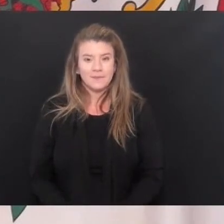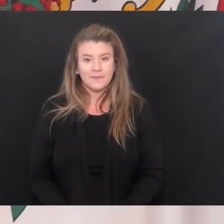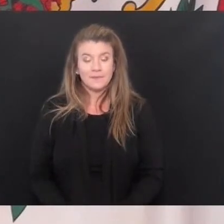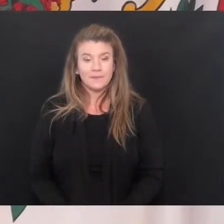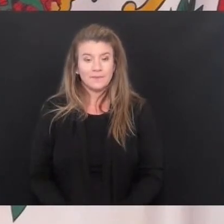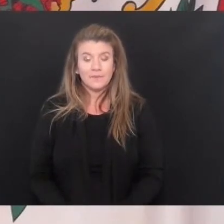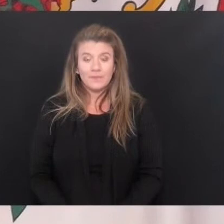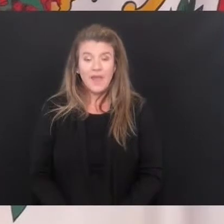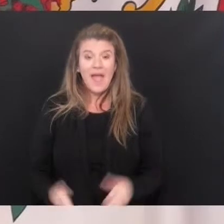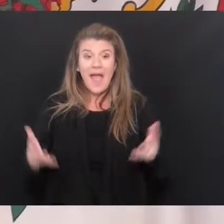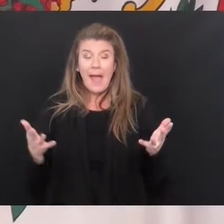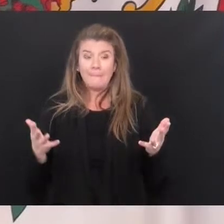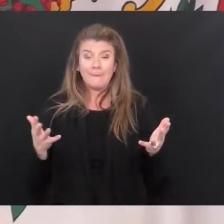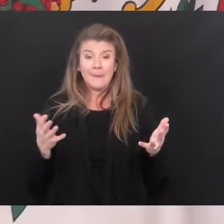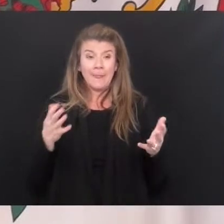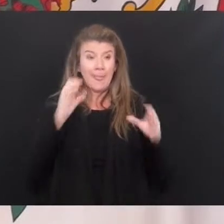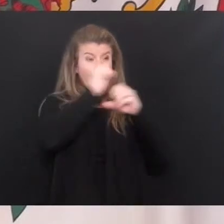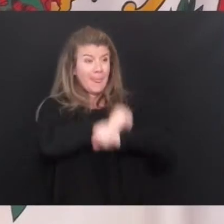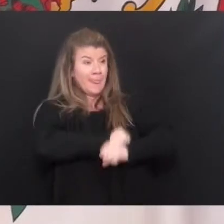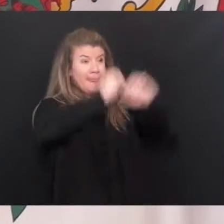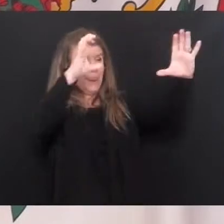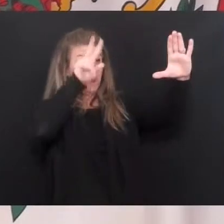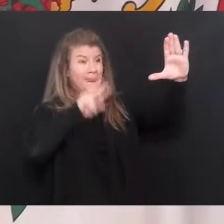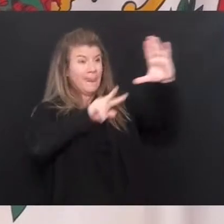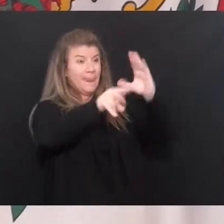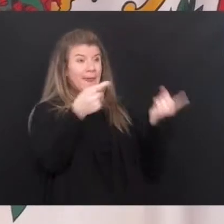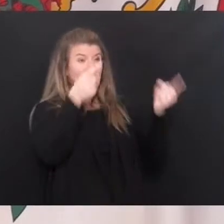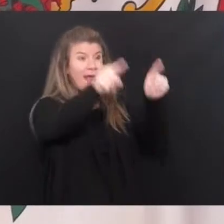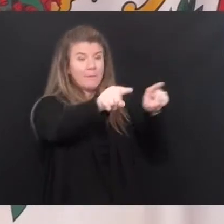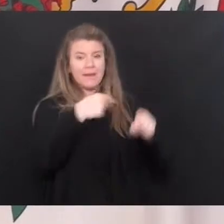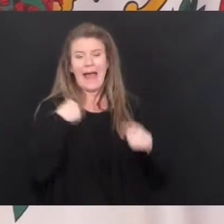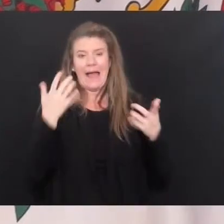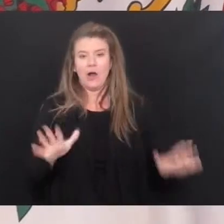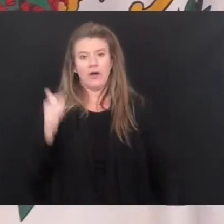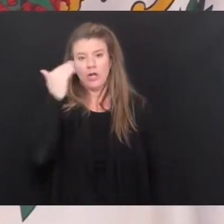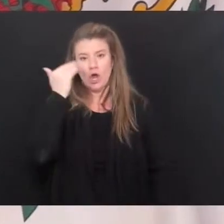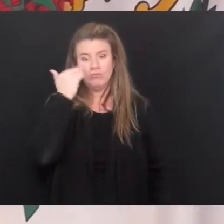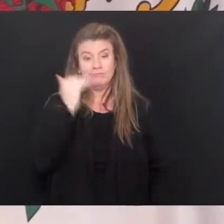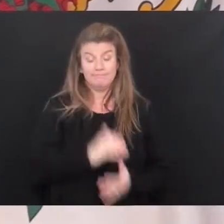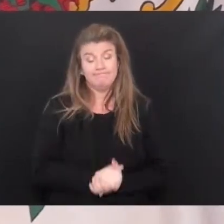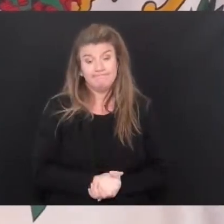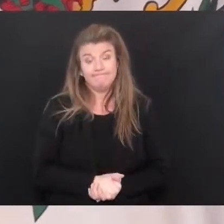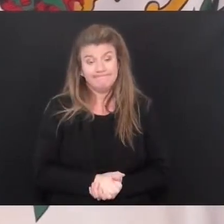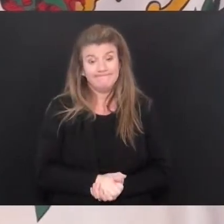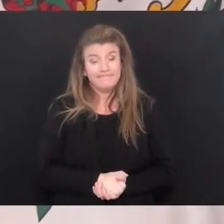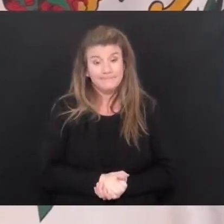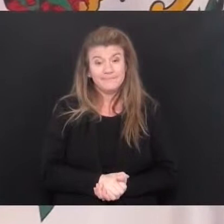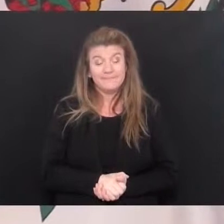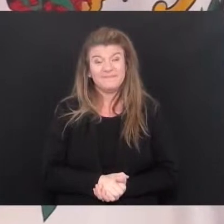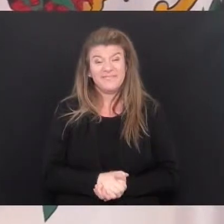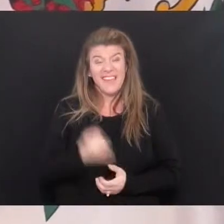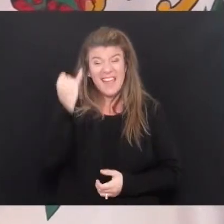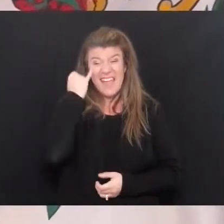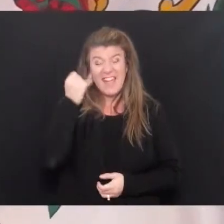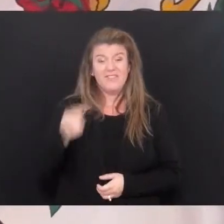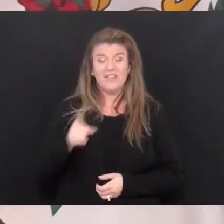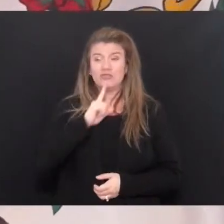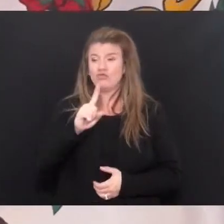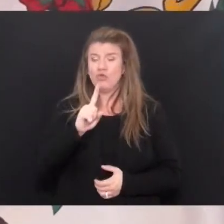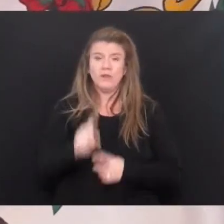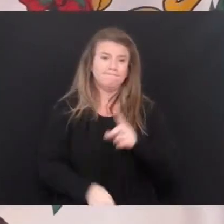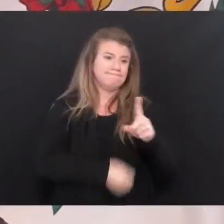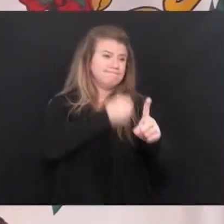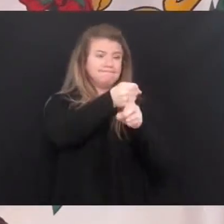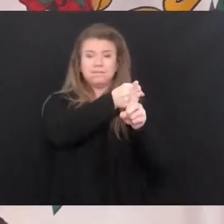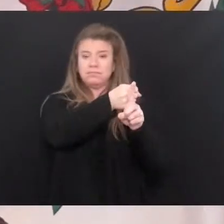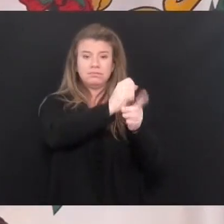I know where we'd be, Kenny. I know exactly where we'd be if this thing would turn really, really, really